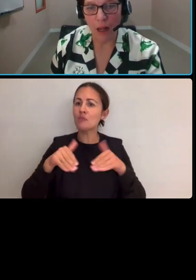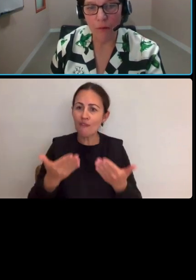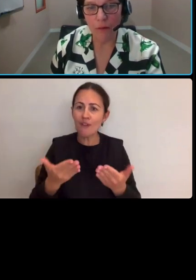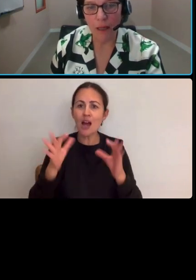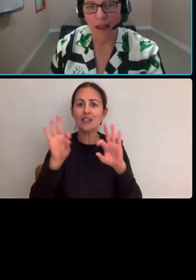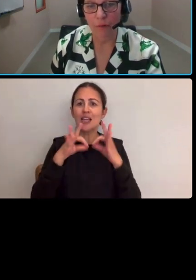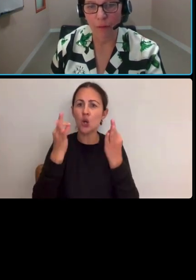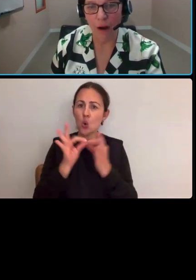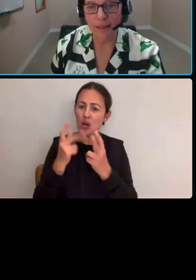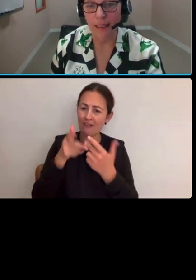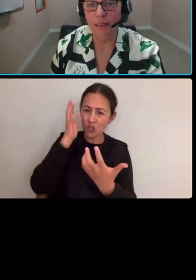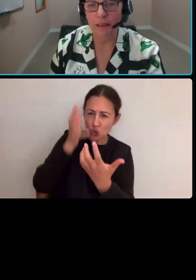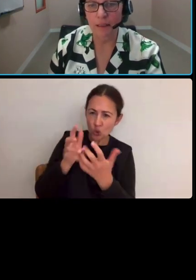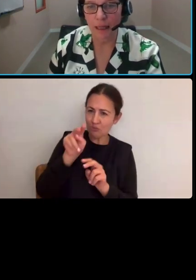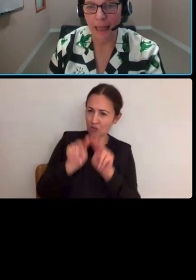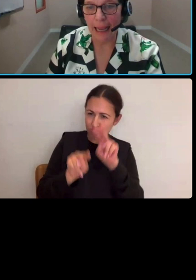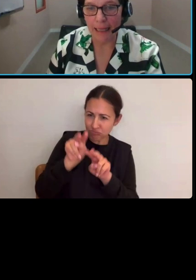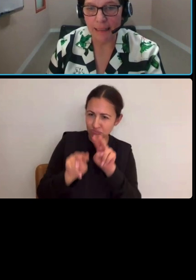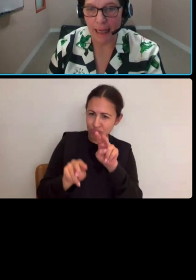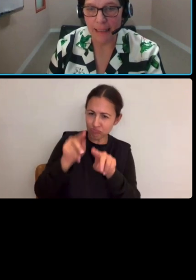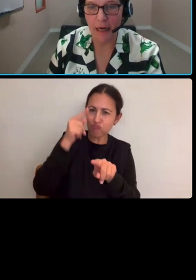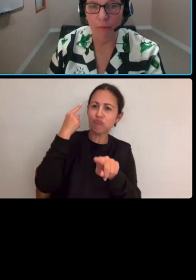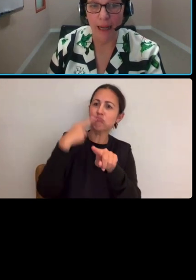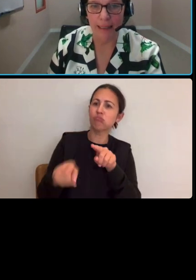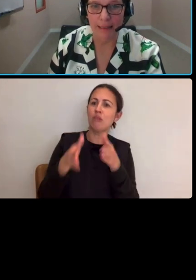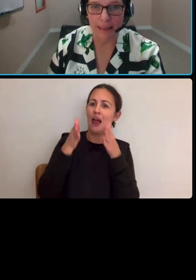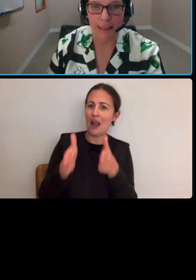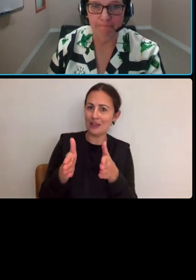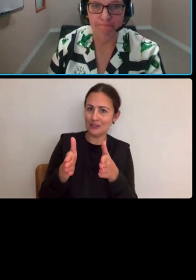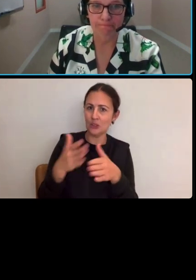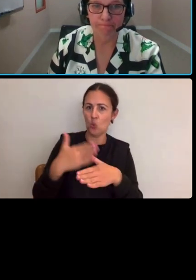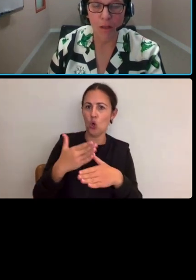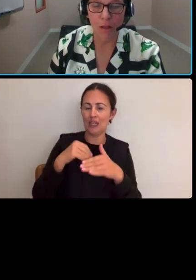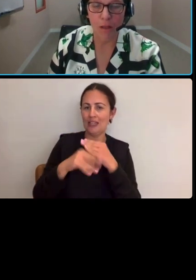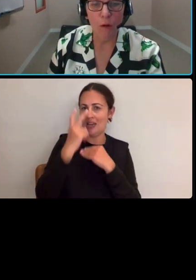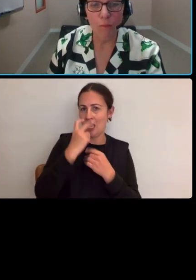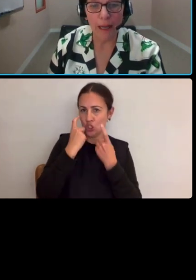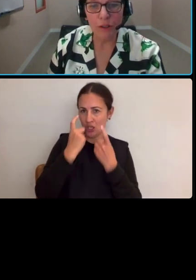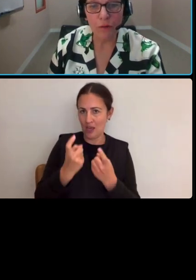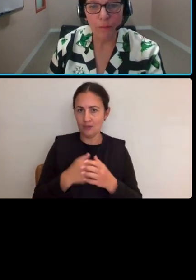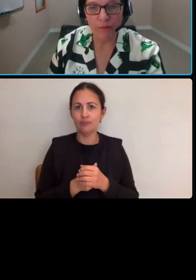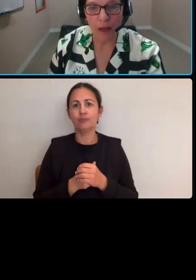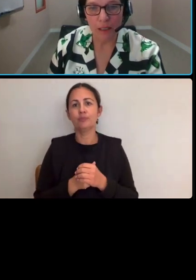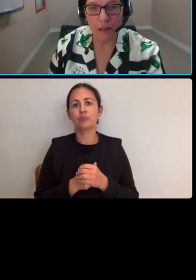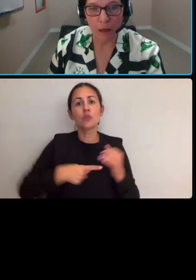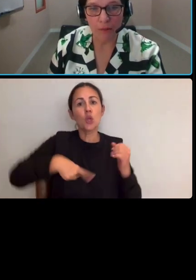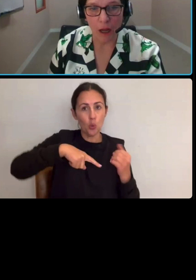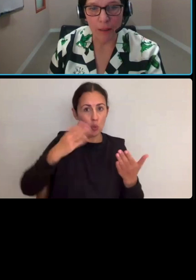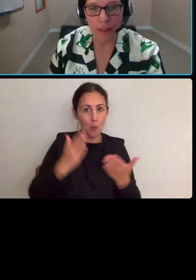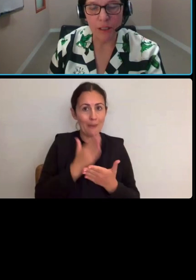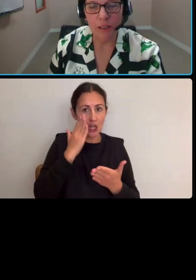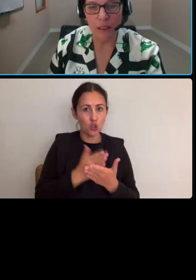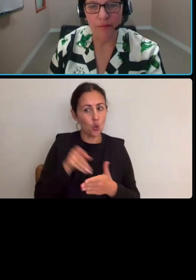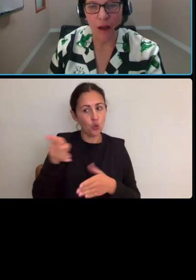capable, viable, and have propriety to enter and remain in the sector. We will make sure that providers comply